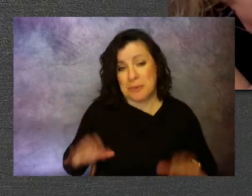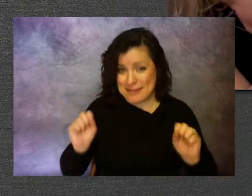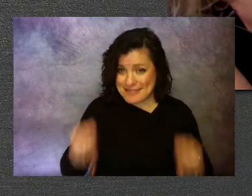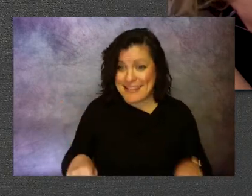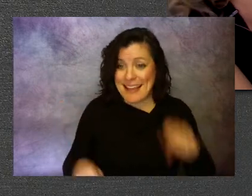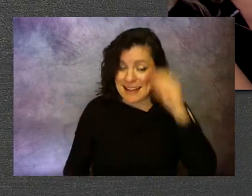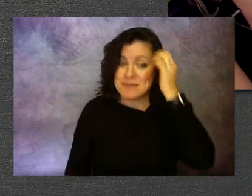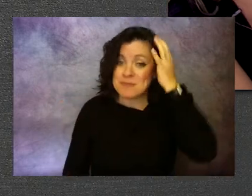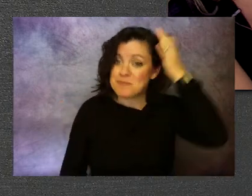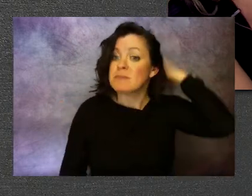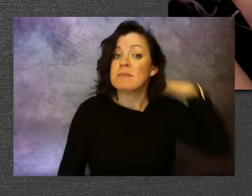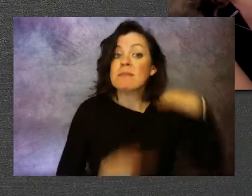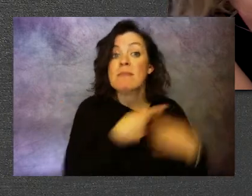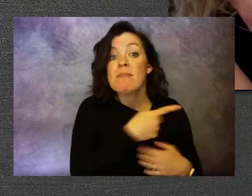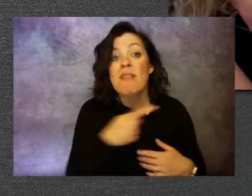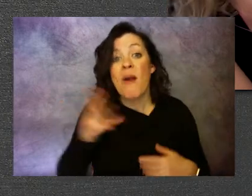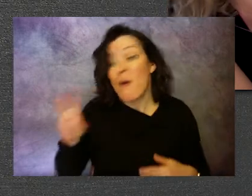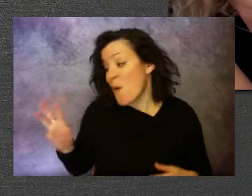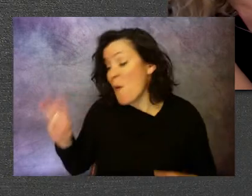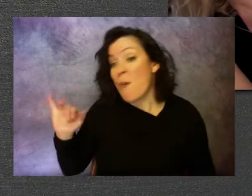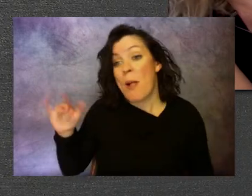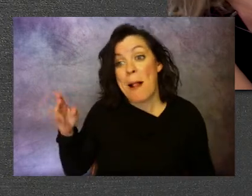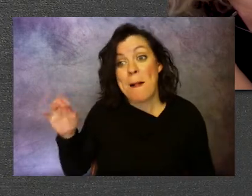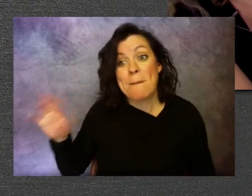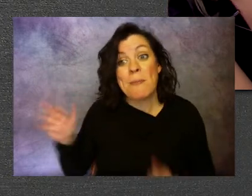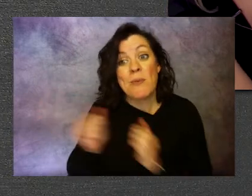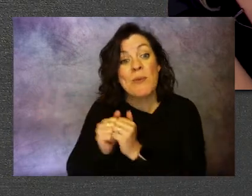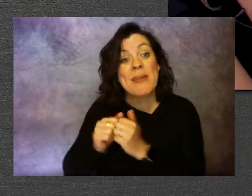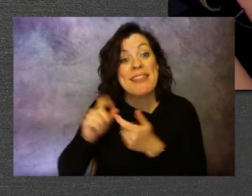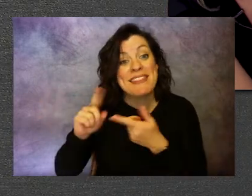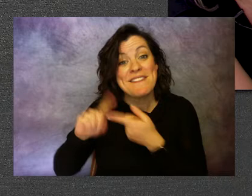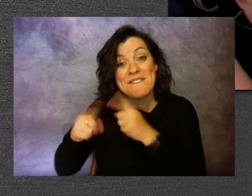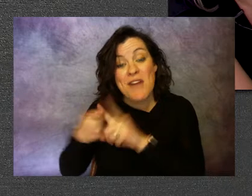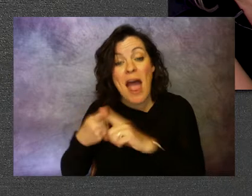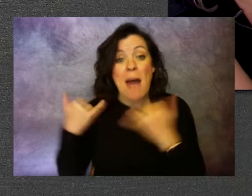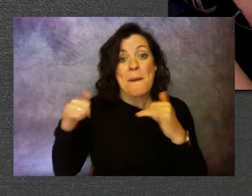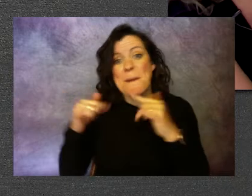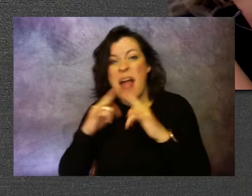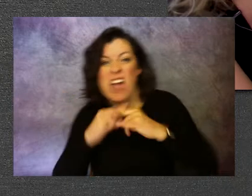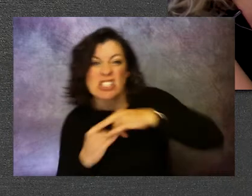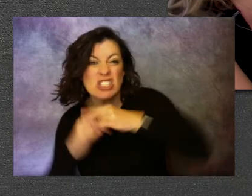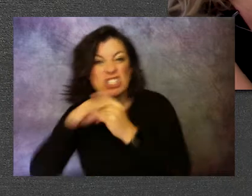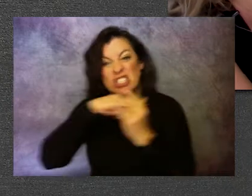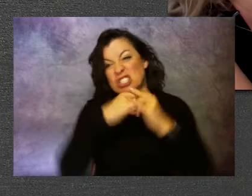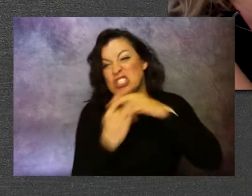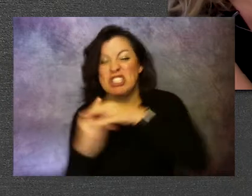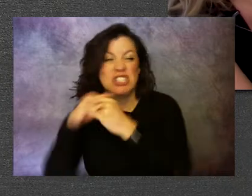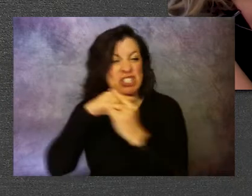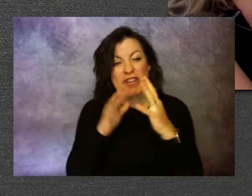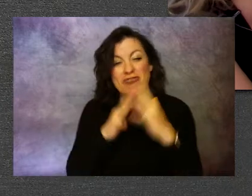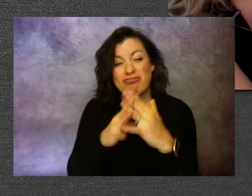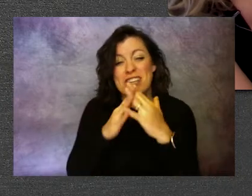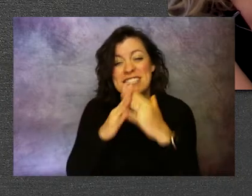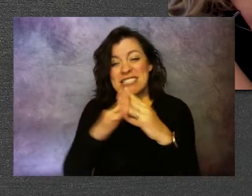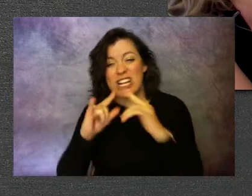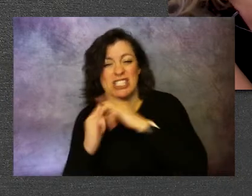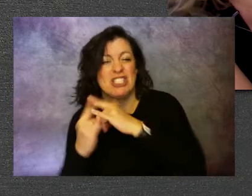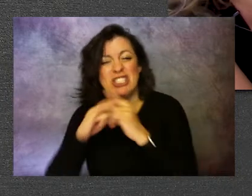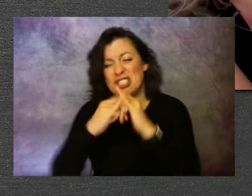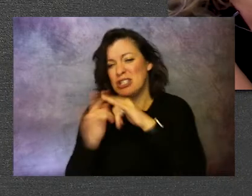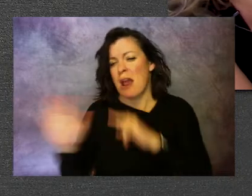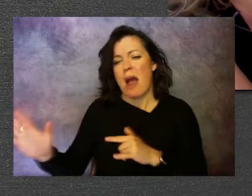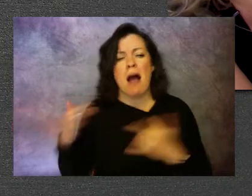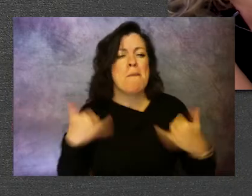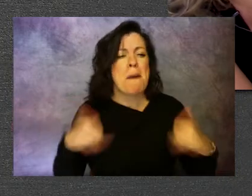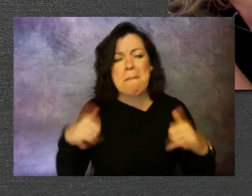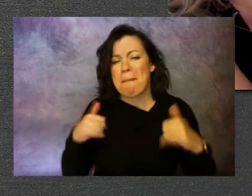Wilbur's friends were tusk wrestling. Wilbur loved tusk wrestling. He locked tusks